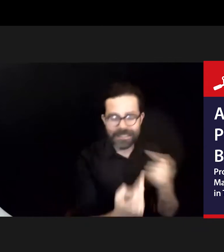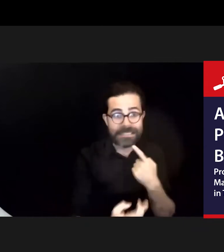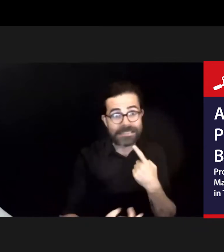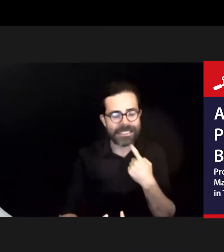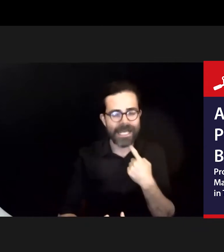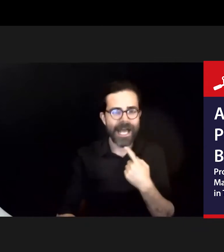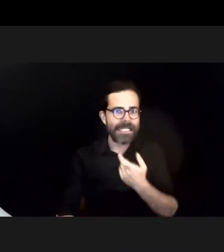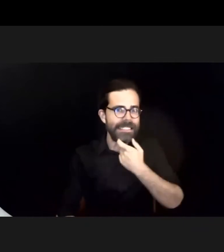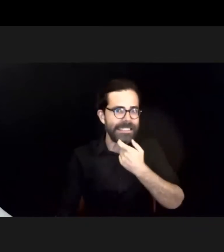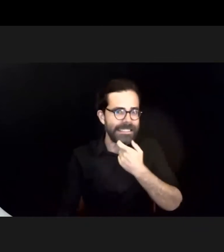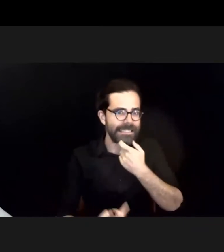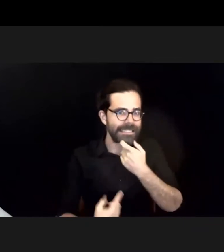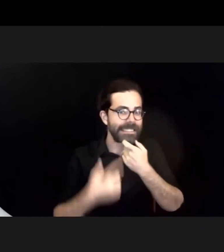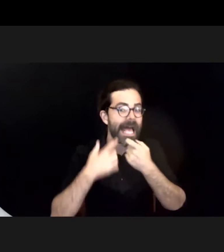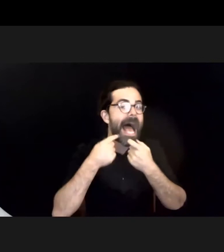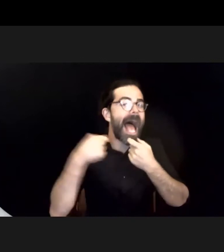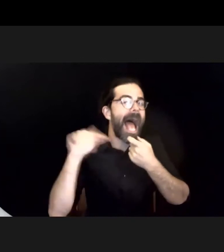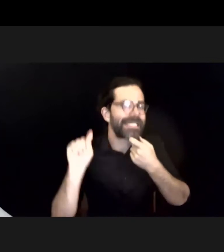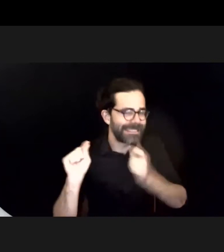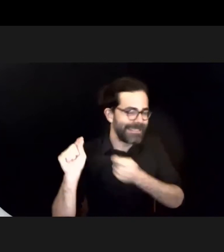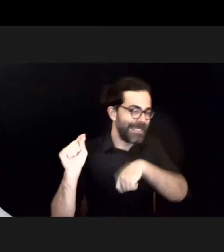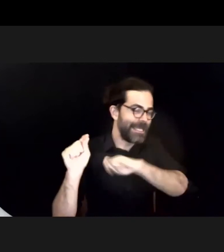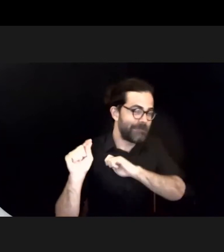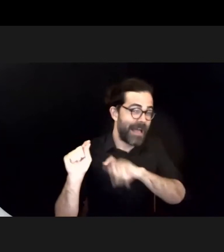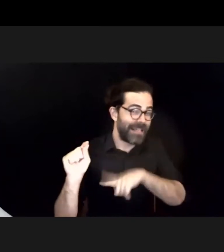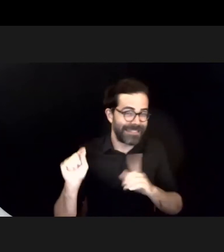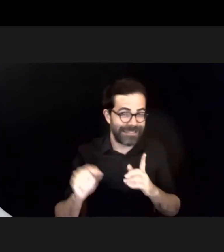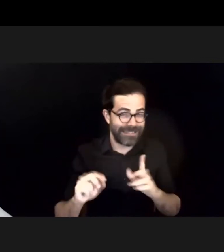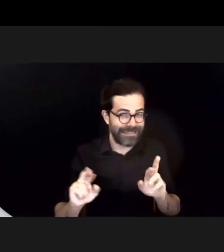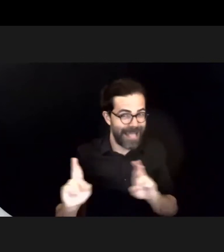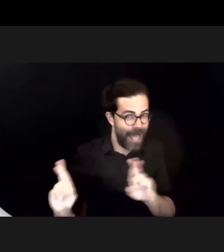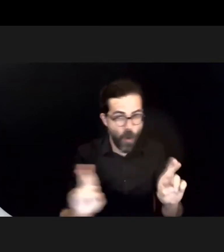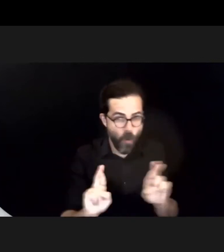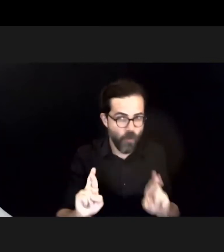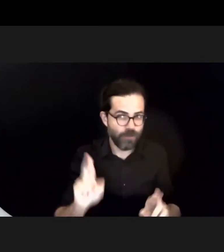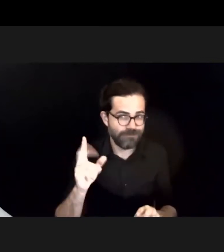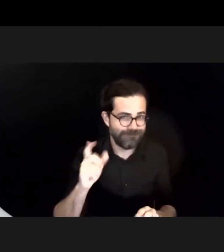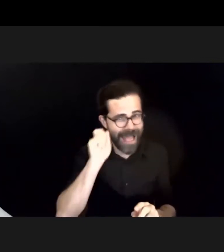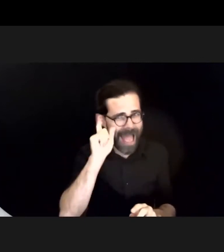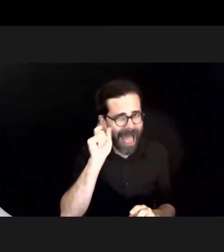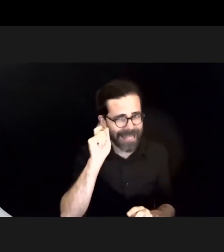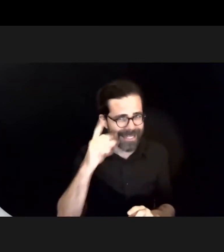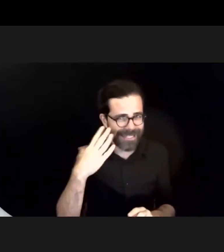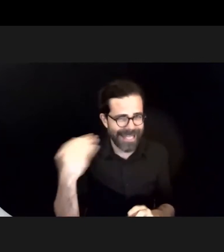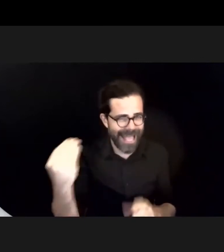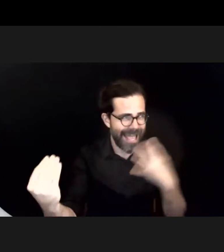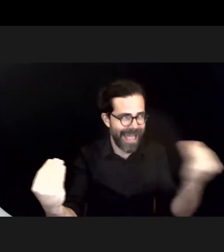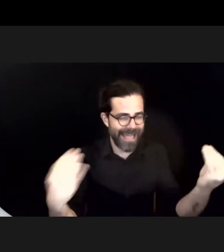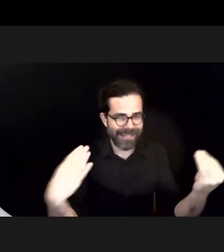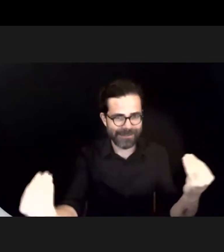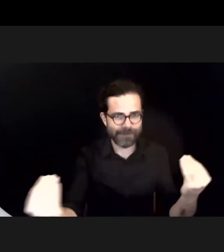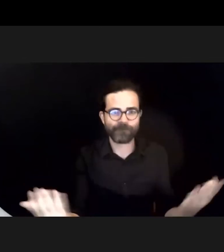is going to be really easy for all of you. First of all, thank you for inviting us to this event. It's